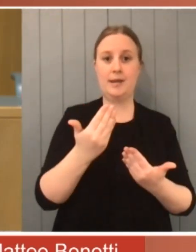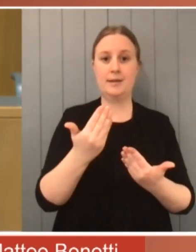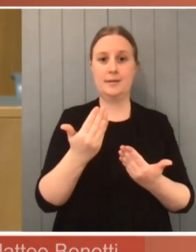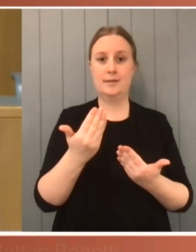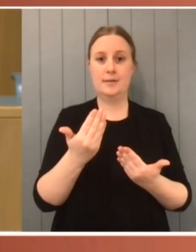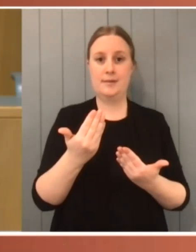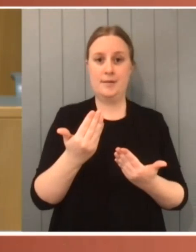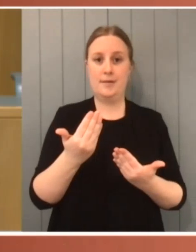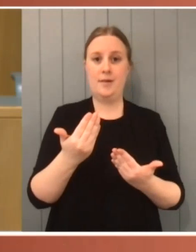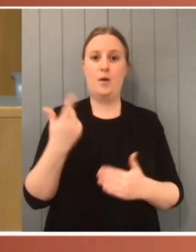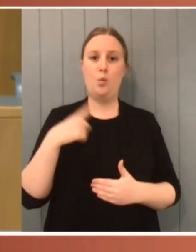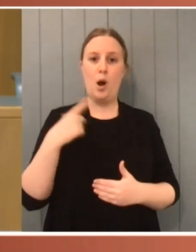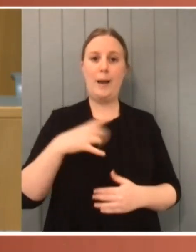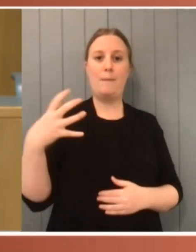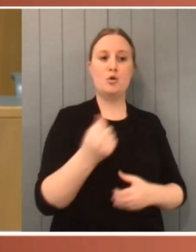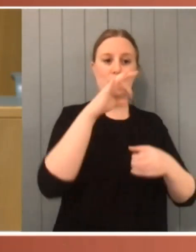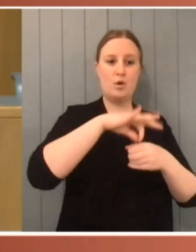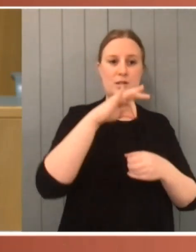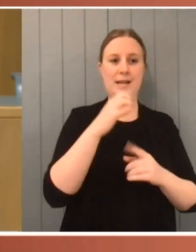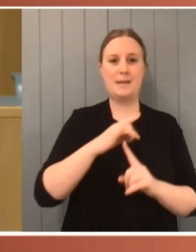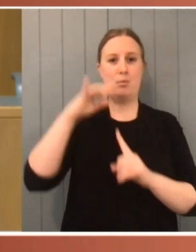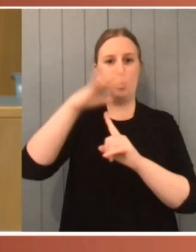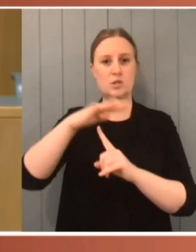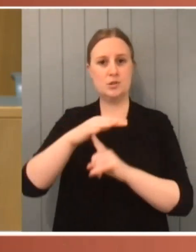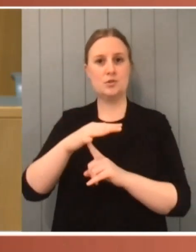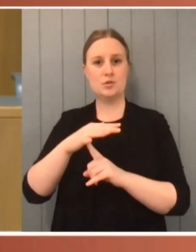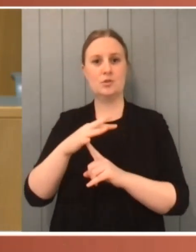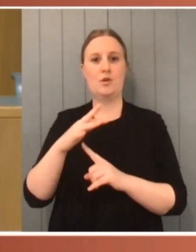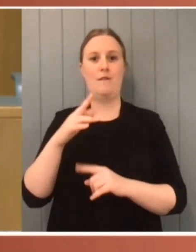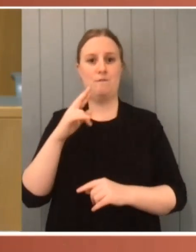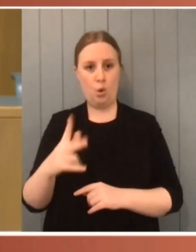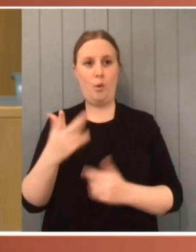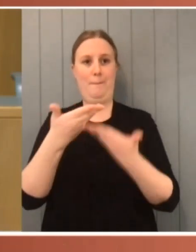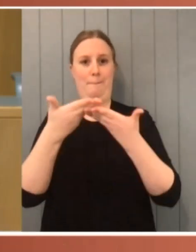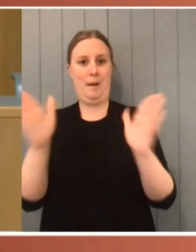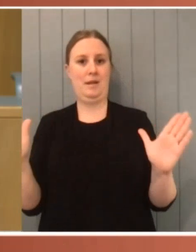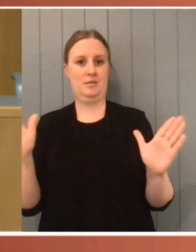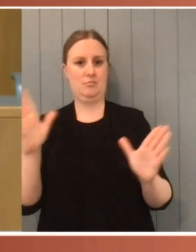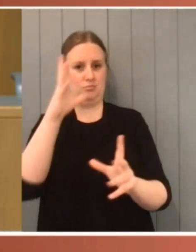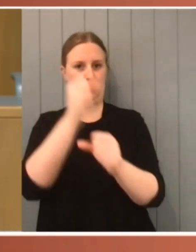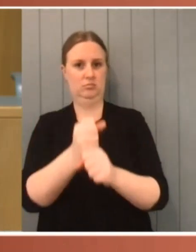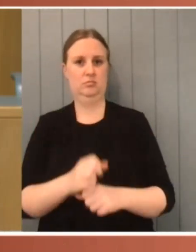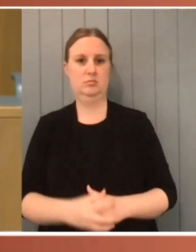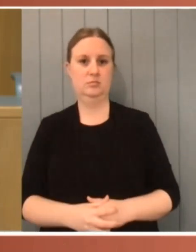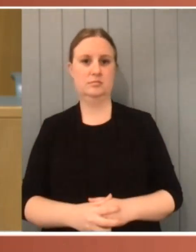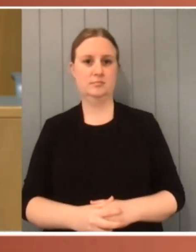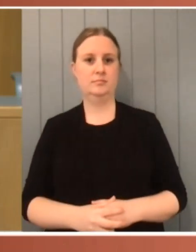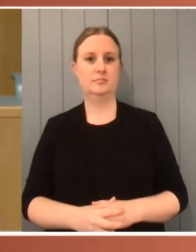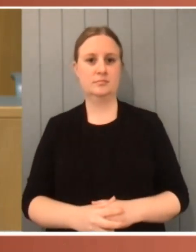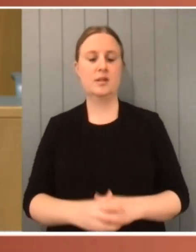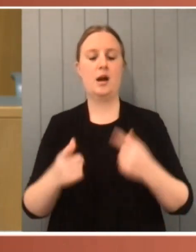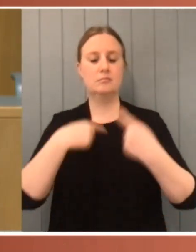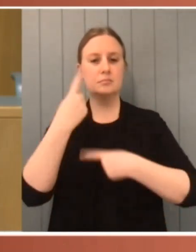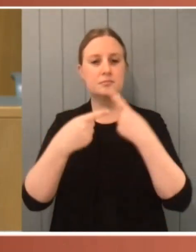Australian democracy. But first, let me give you a brief outline of what I will talk about. There are a number of